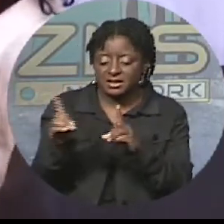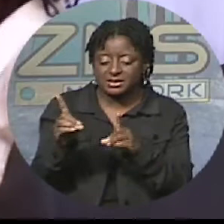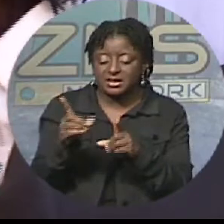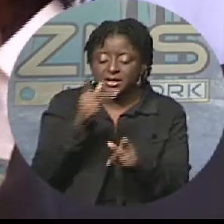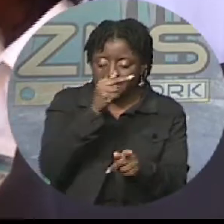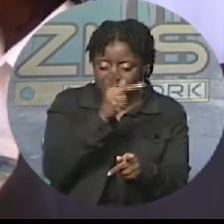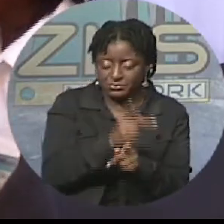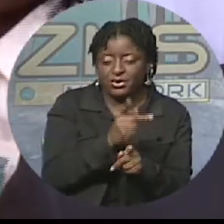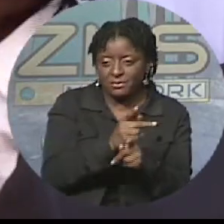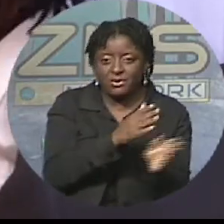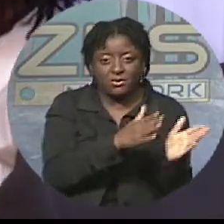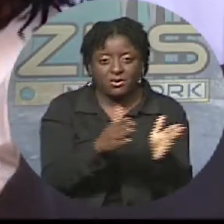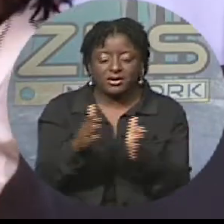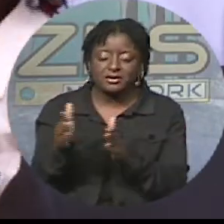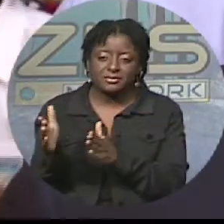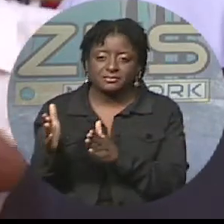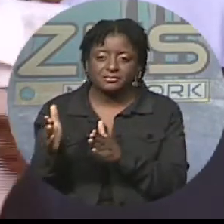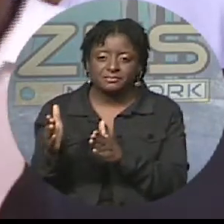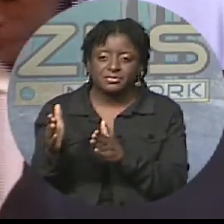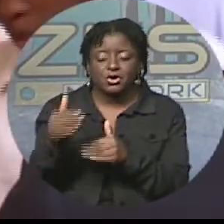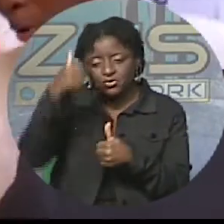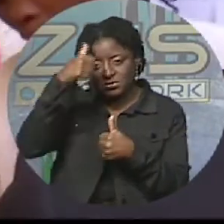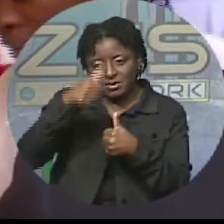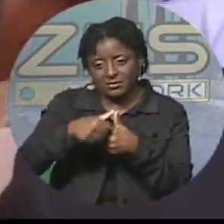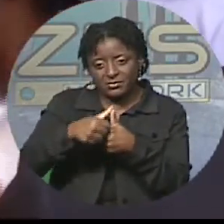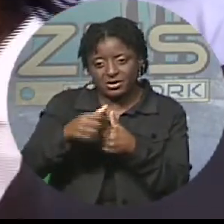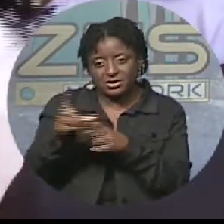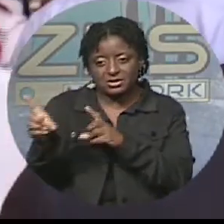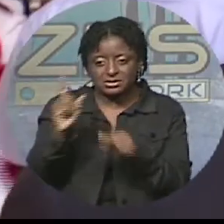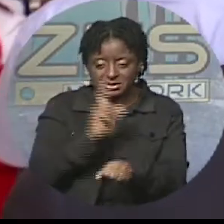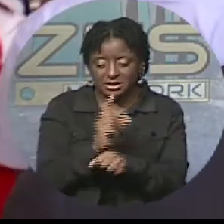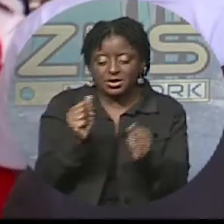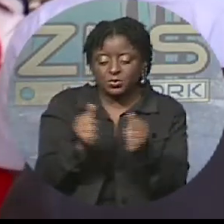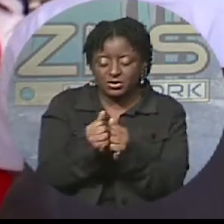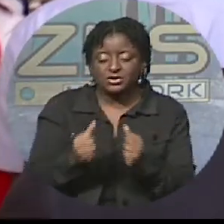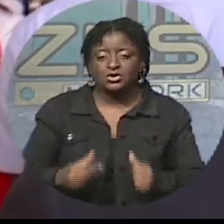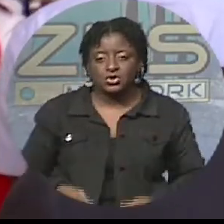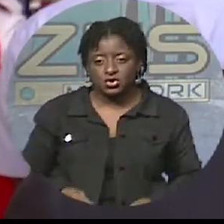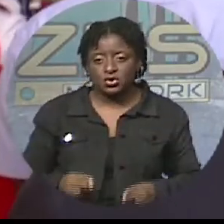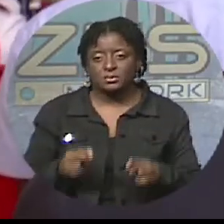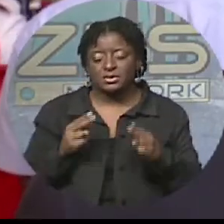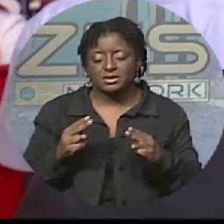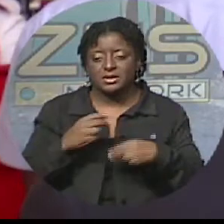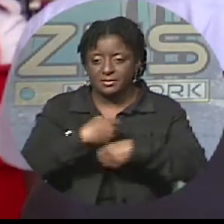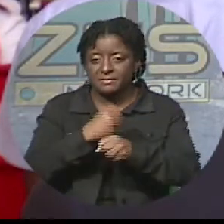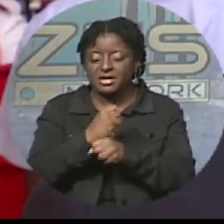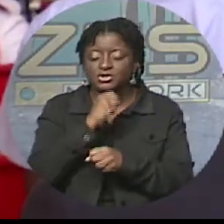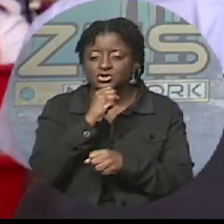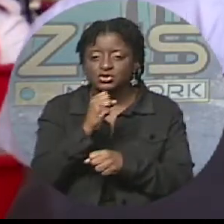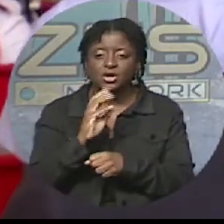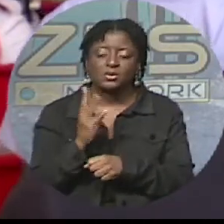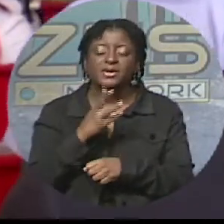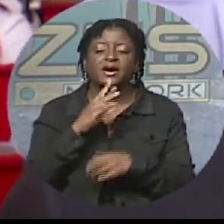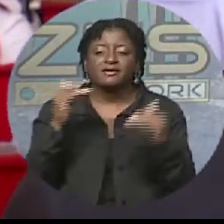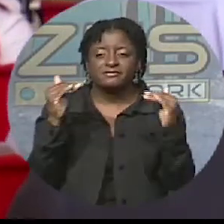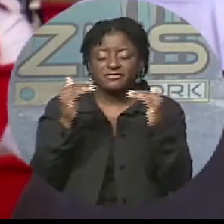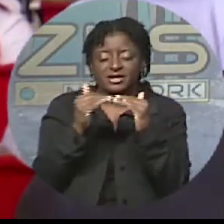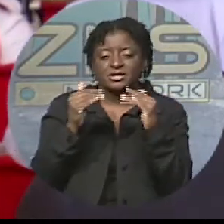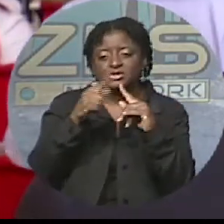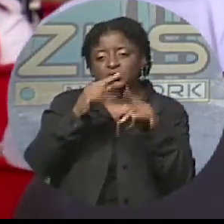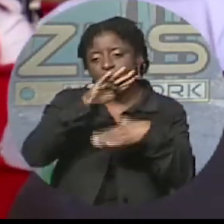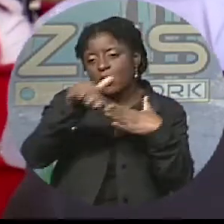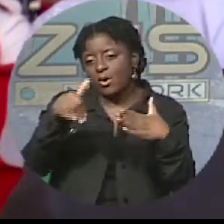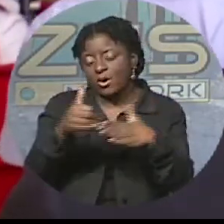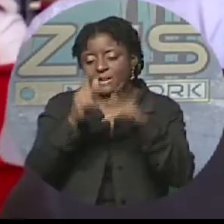decency, having regard that you're dealing with human, we want to be humane, we want to ensure that what we do, be fair to all persons,